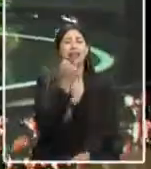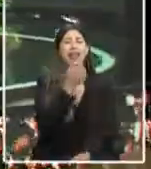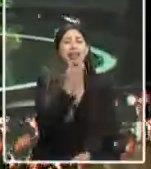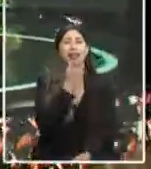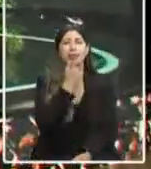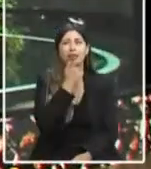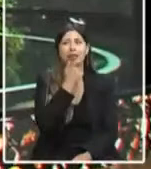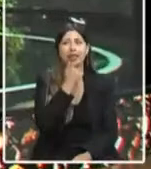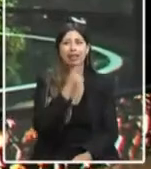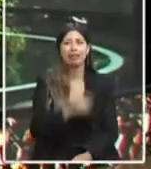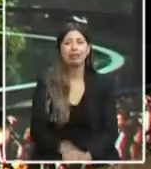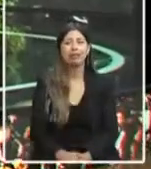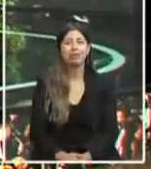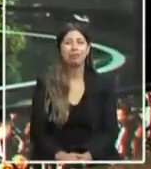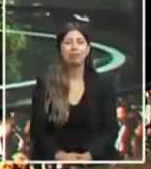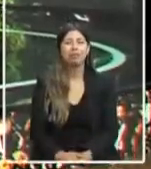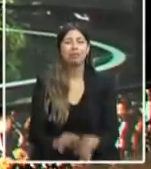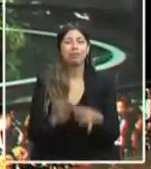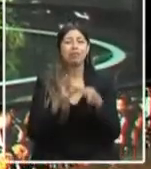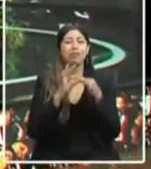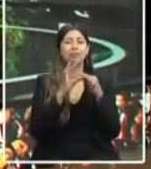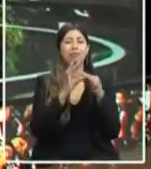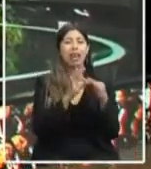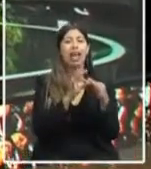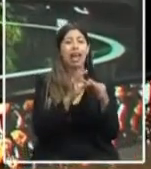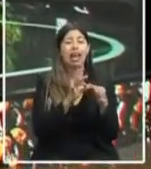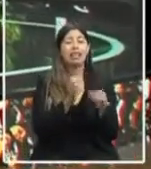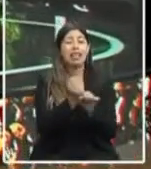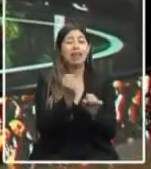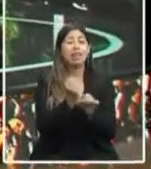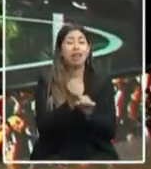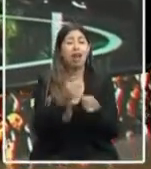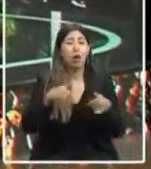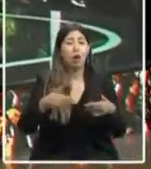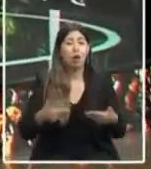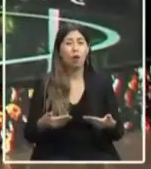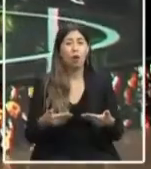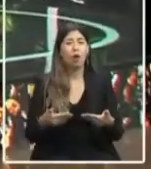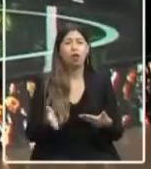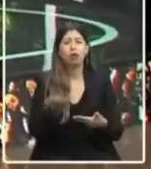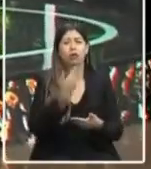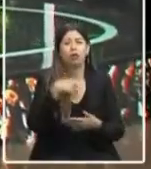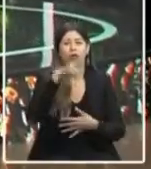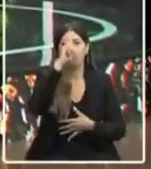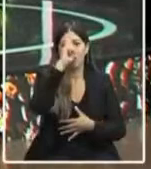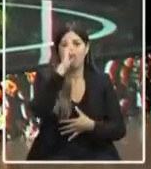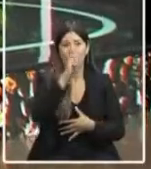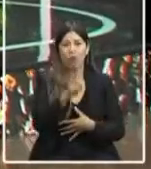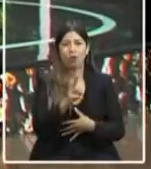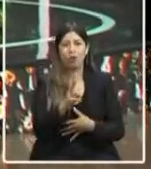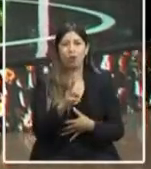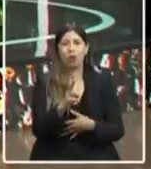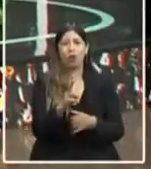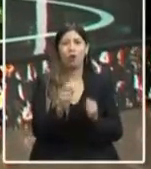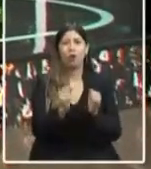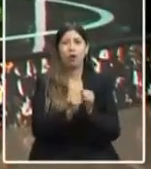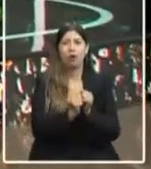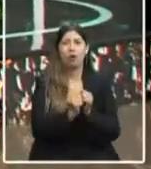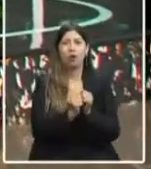with us. Partha, it's an honor for us to have you here. We are really interested on your work.